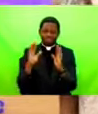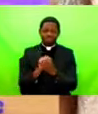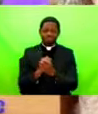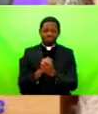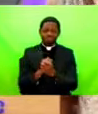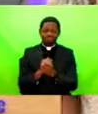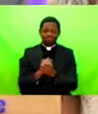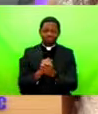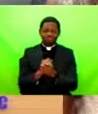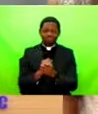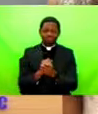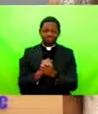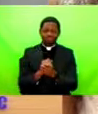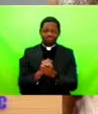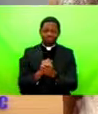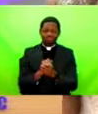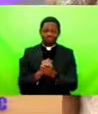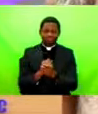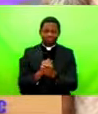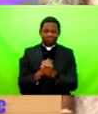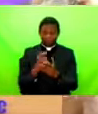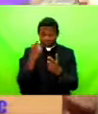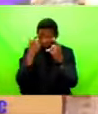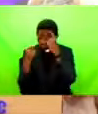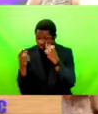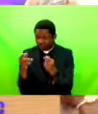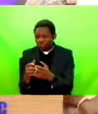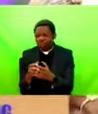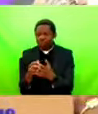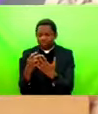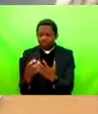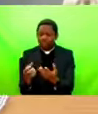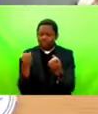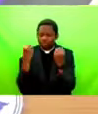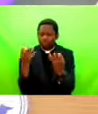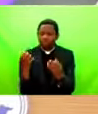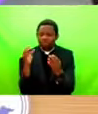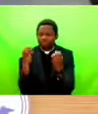have won victory for Christ. God bless you.